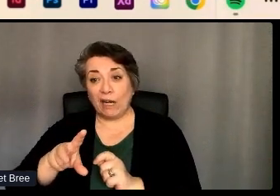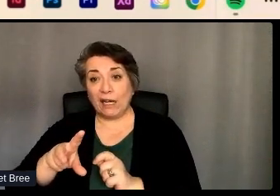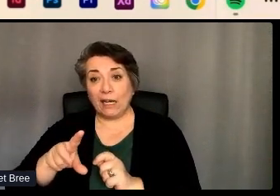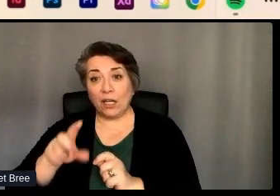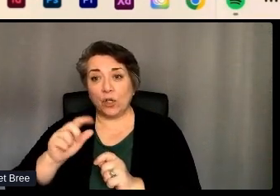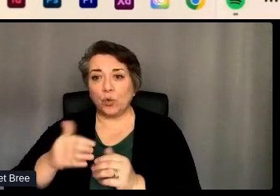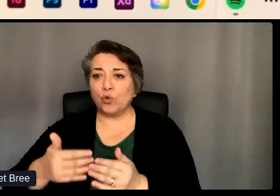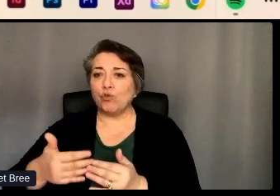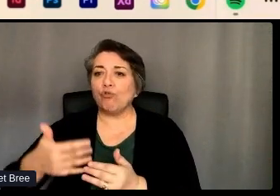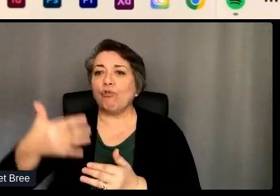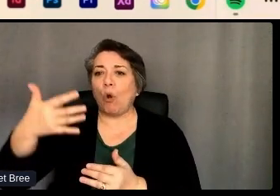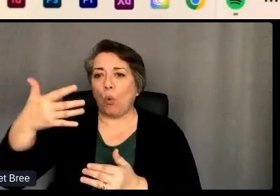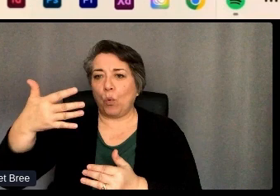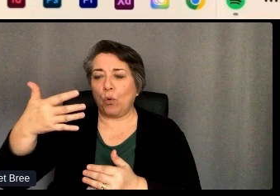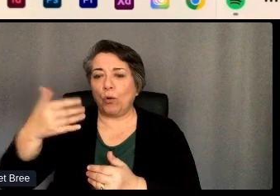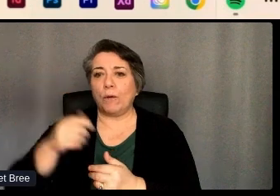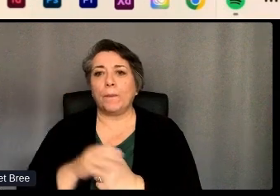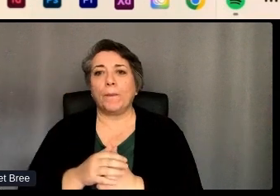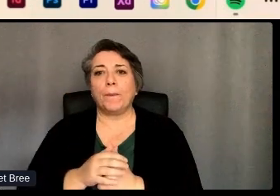scroll wheel.